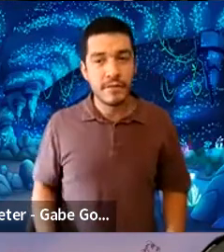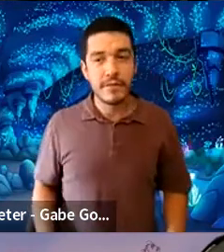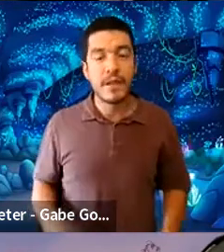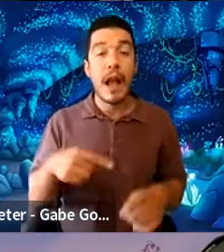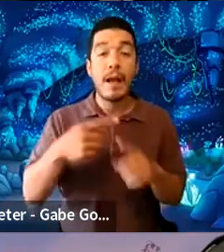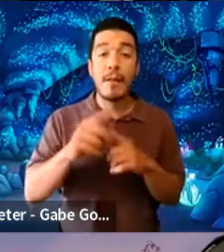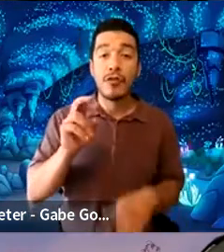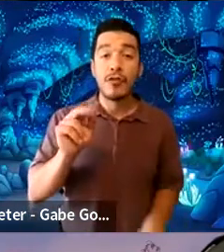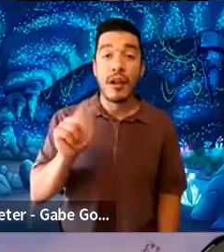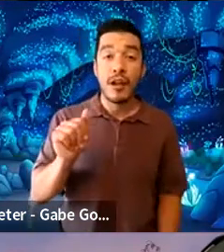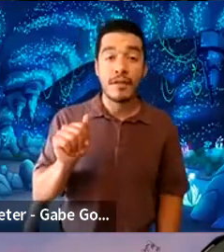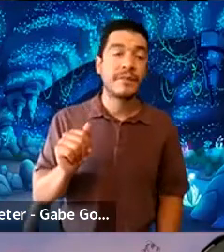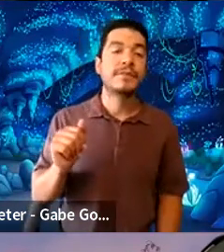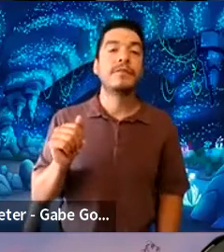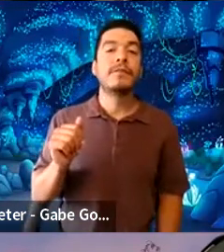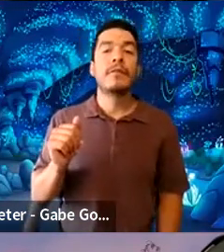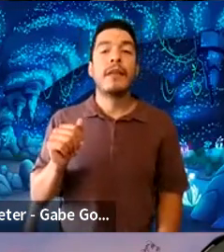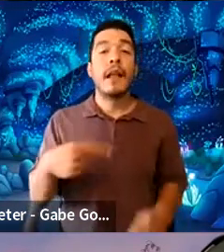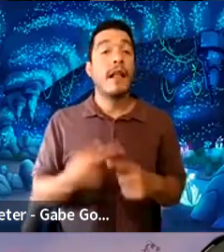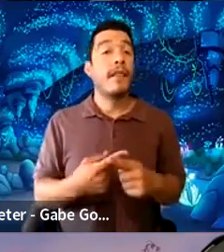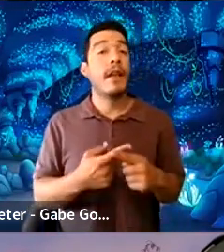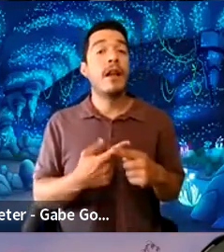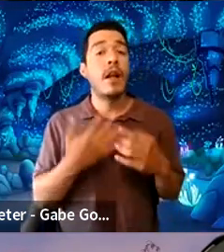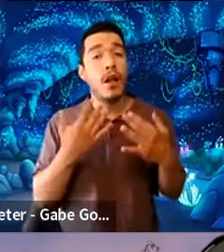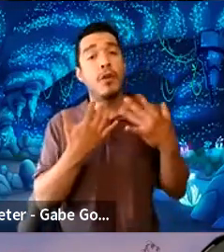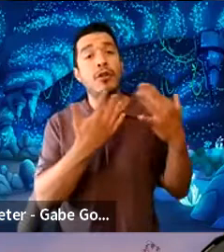about Eureka. And then musically, I should say,